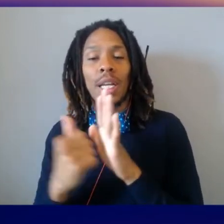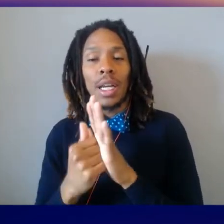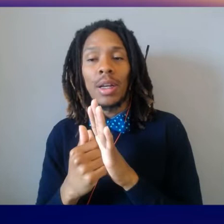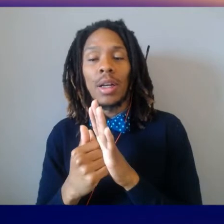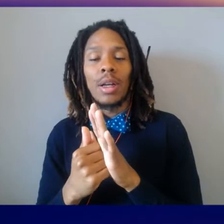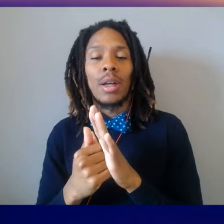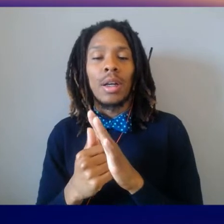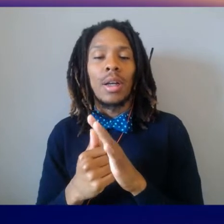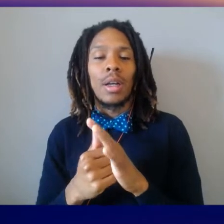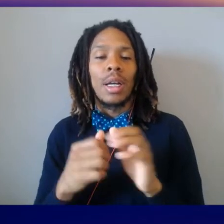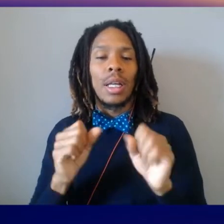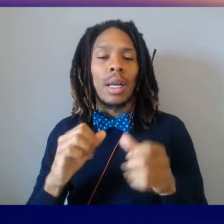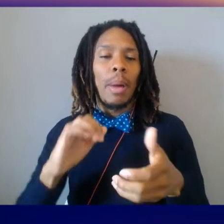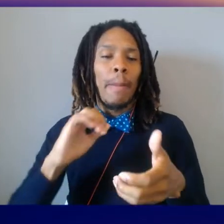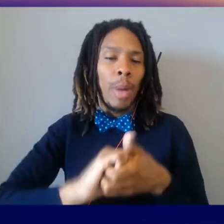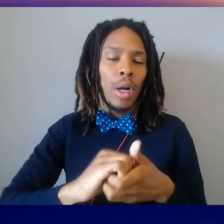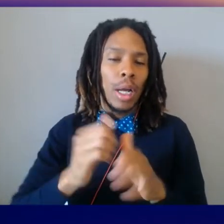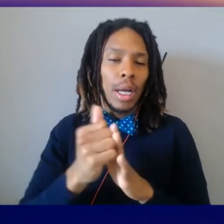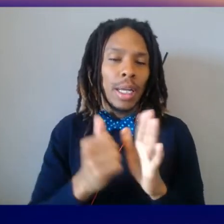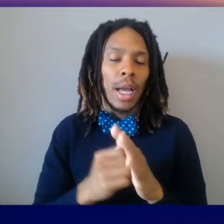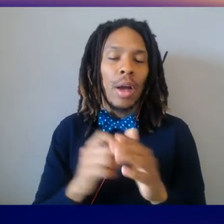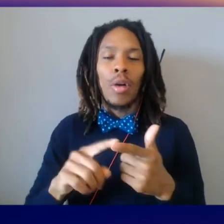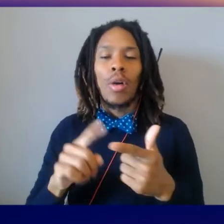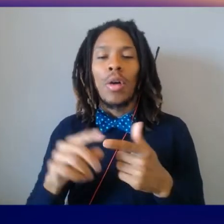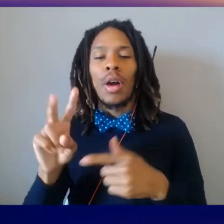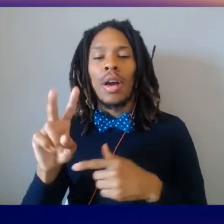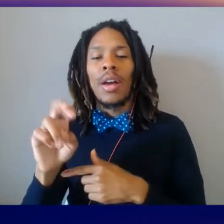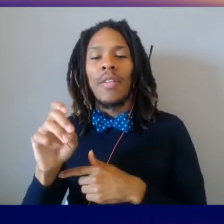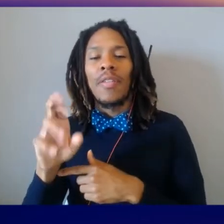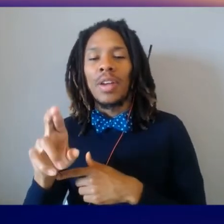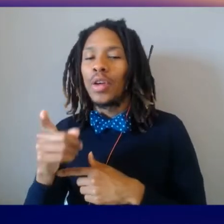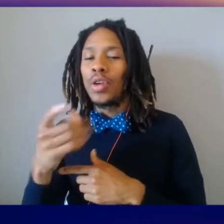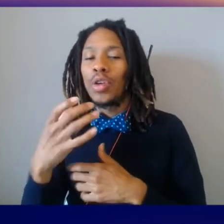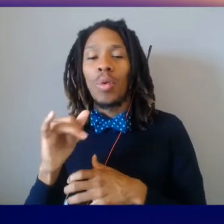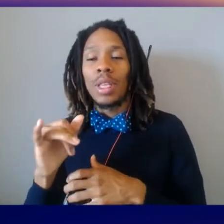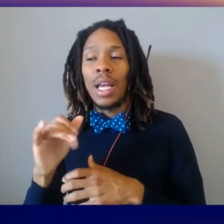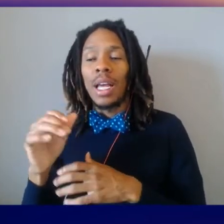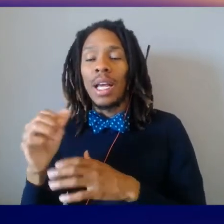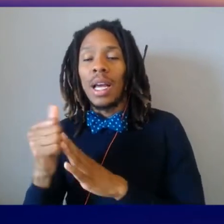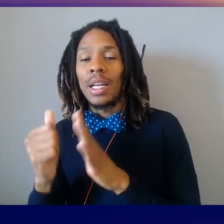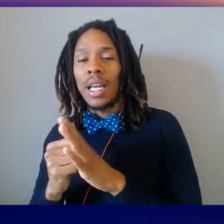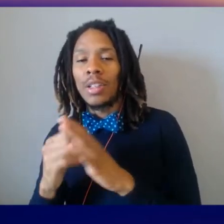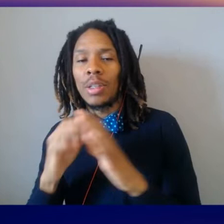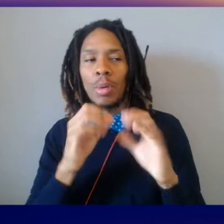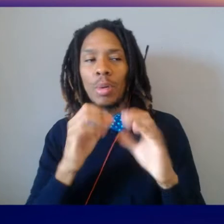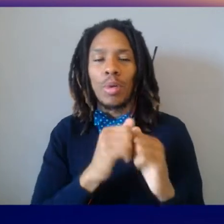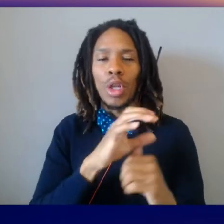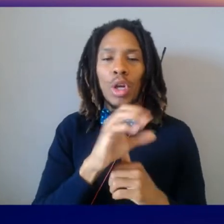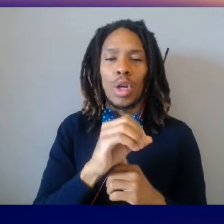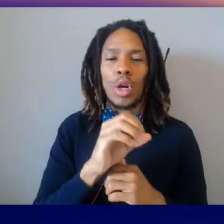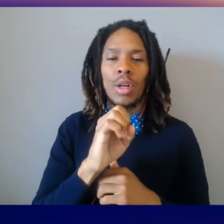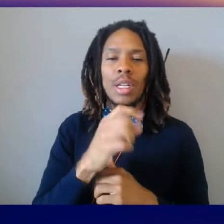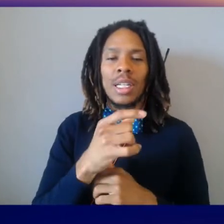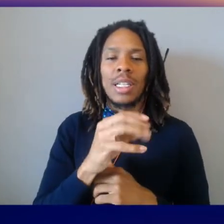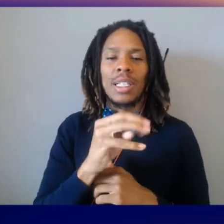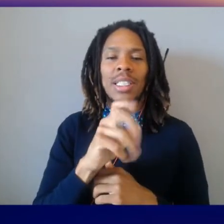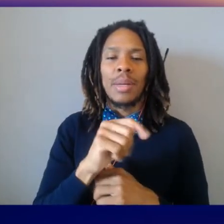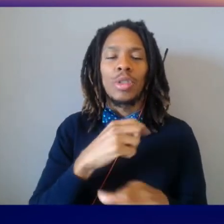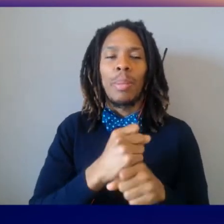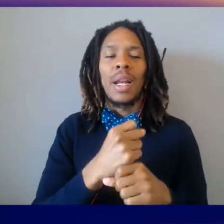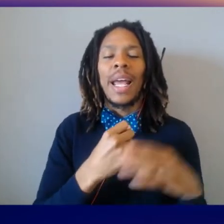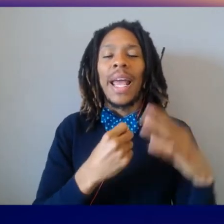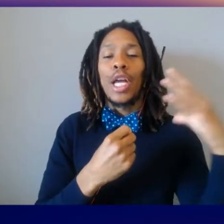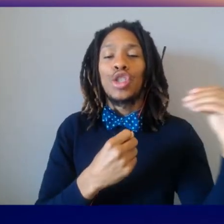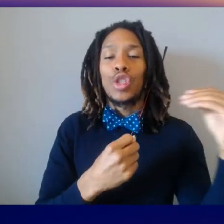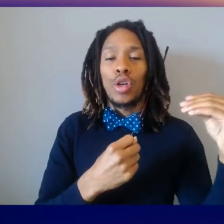partner account, a vendor account. Now you don't want that account to be communicating with your core segments. So I'll create an external segment, and I'll